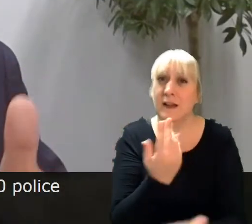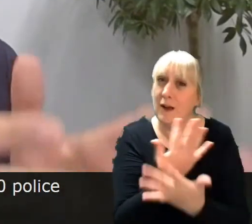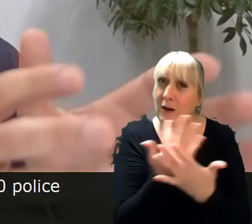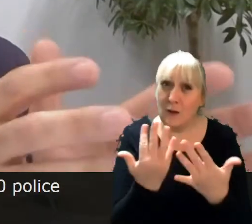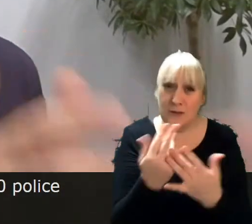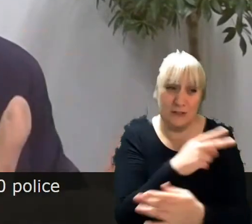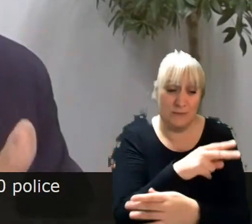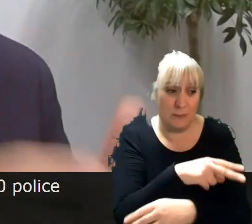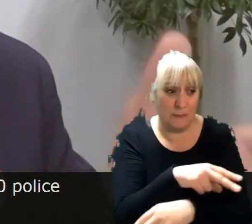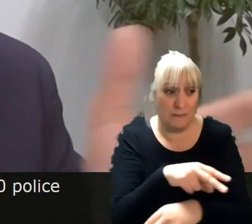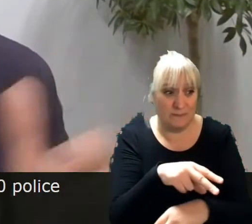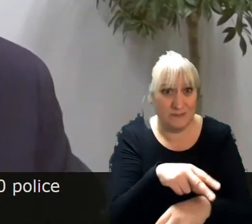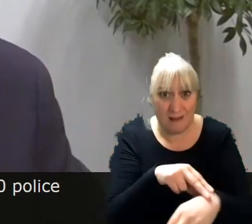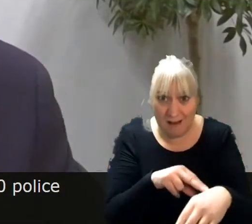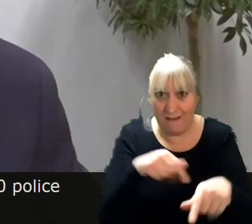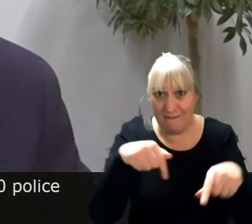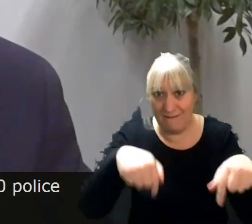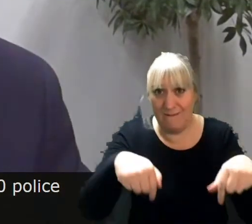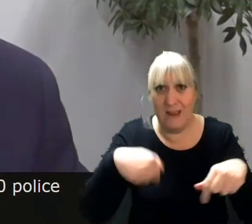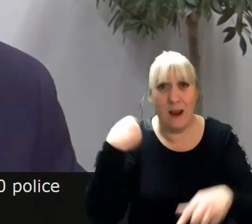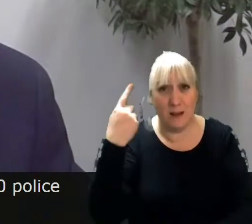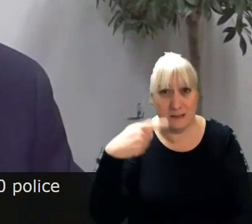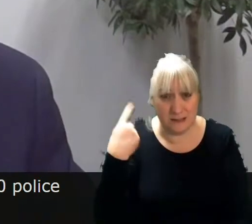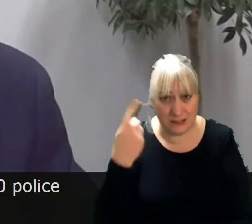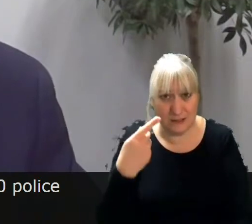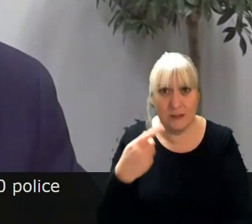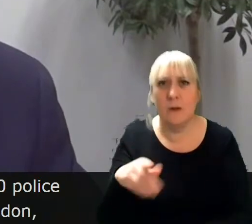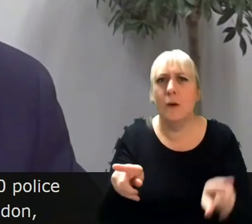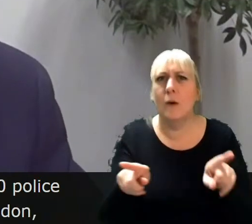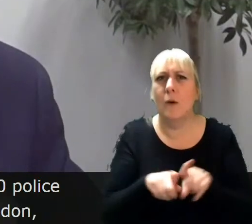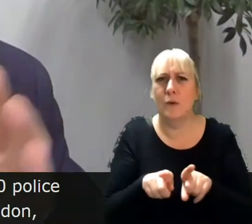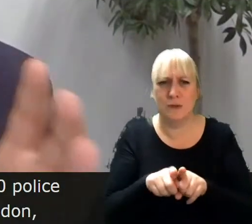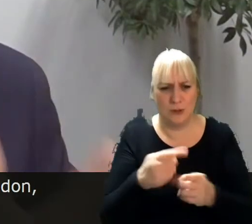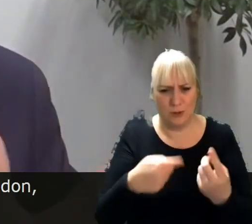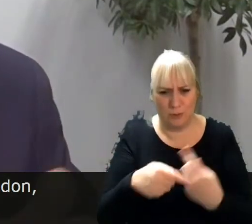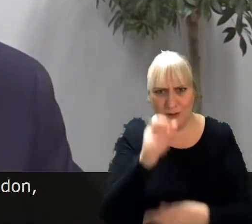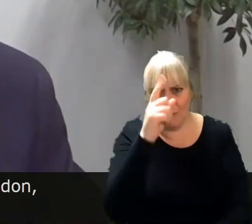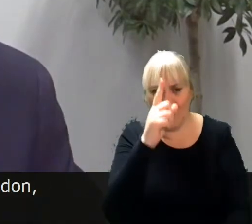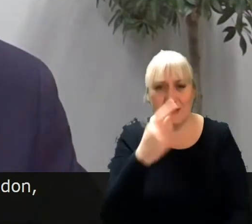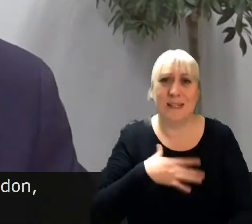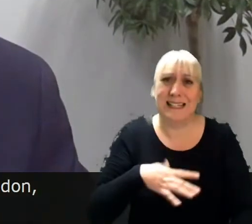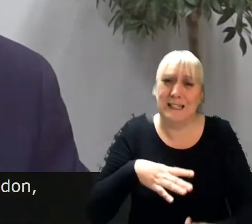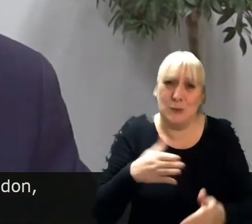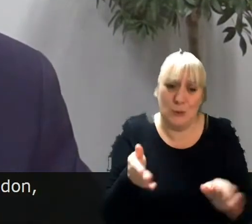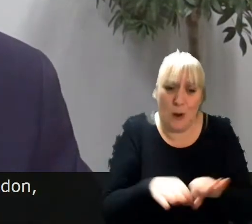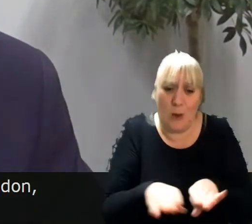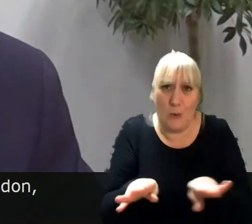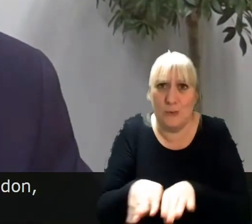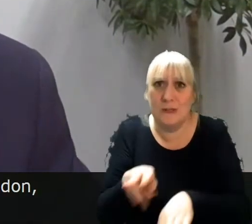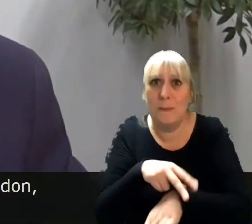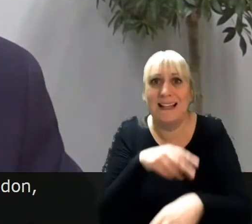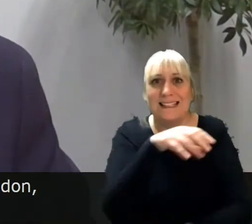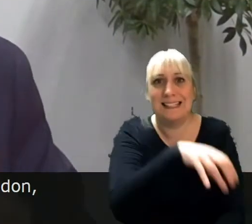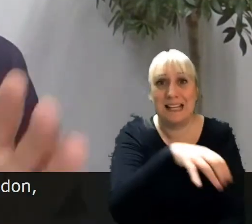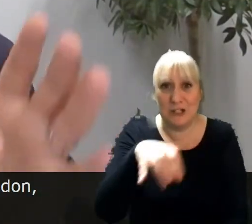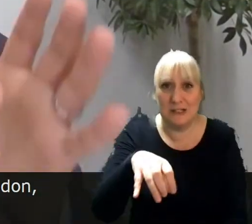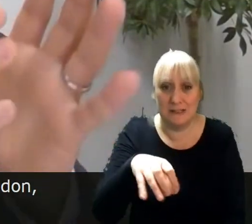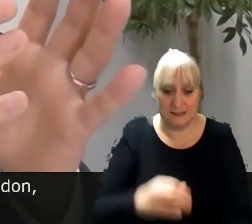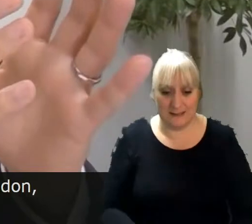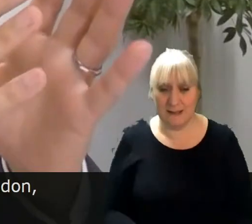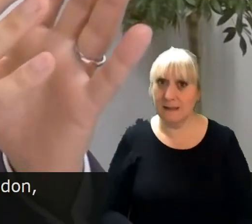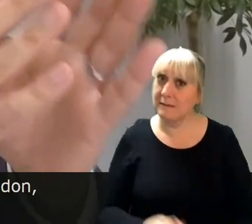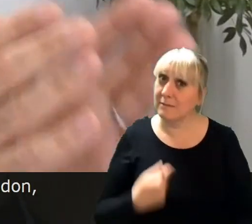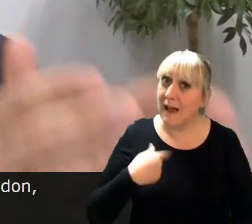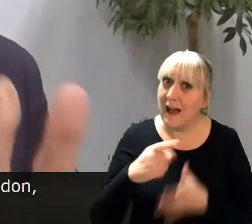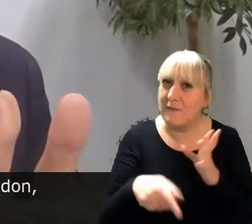community support officers in London, and plus the need to close police stations. What have I been doing over the last 5 years? I've been